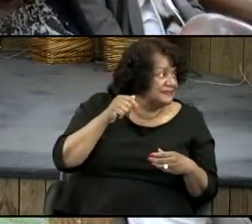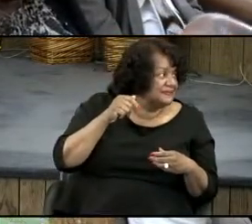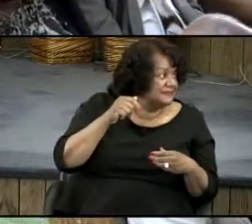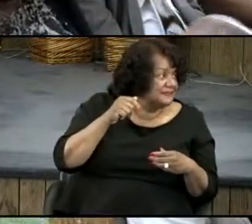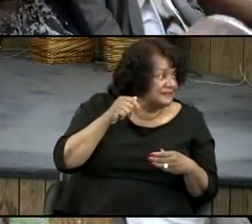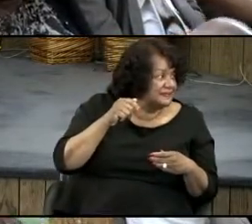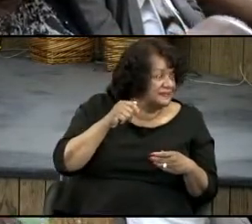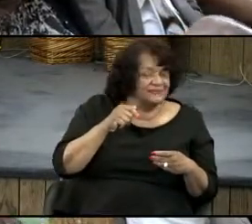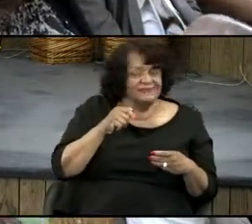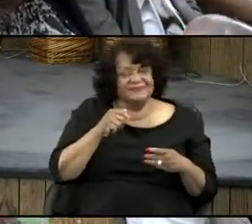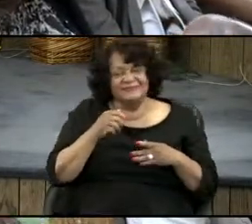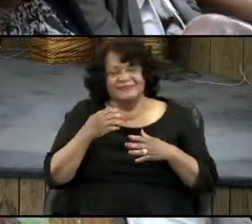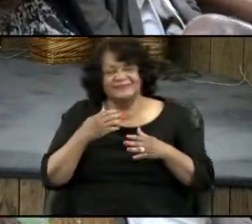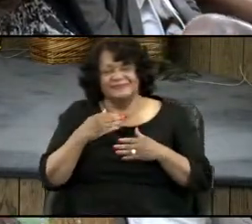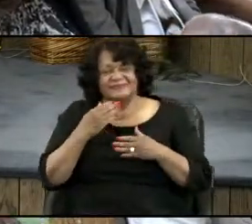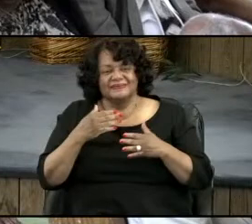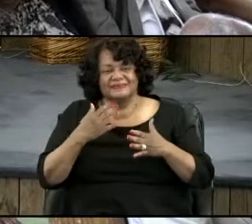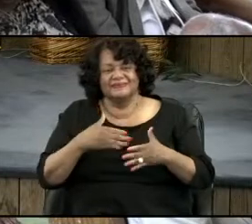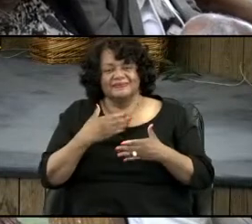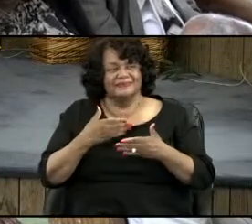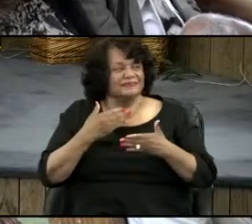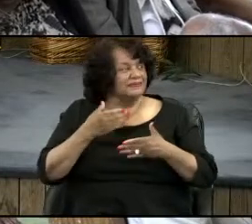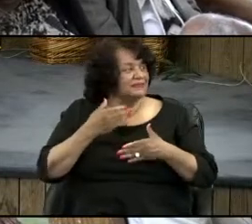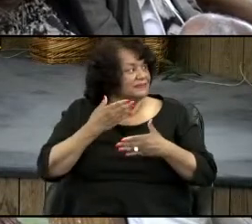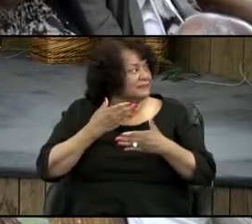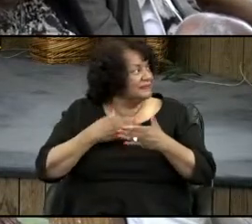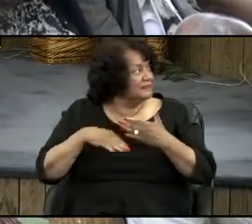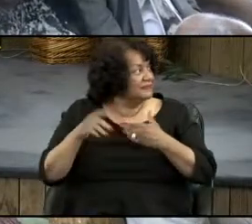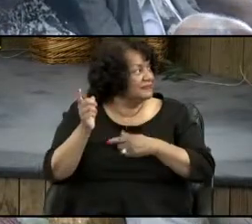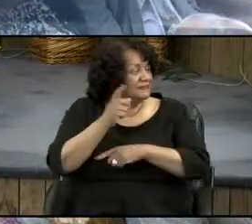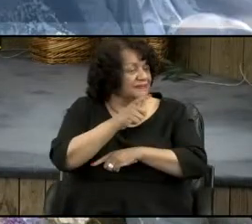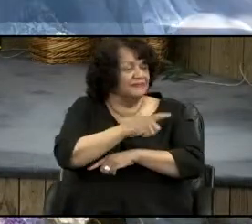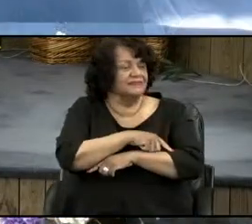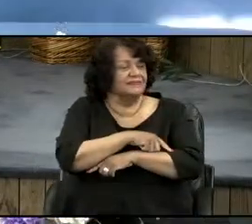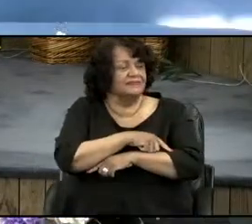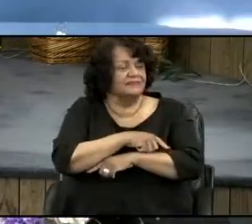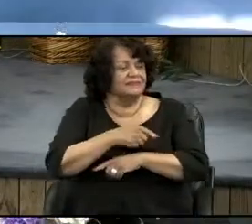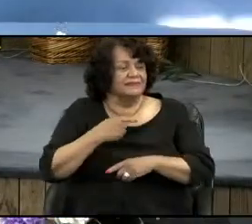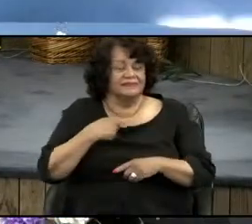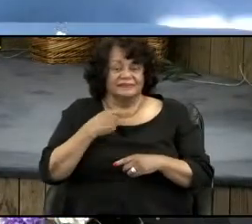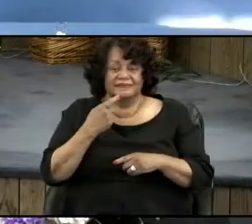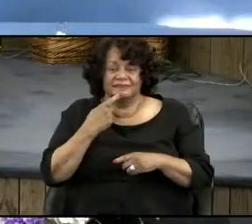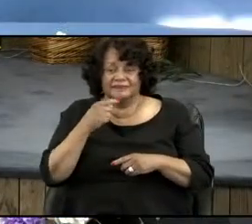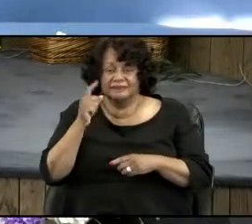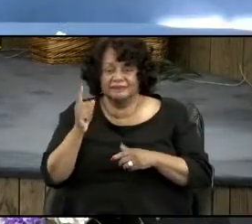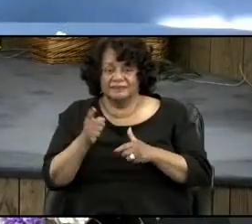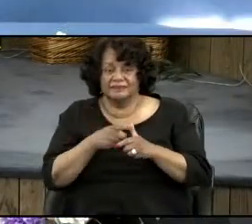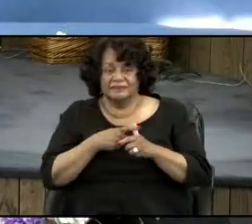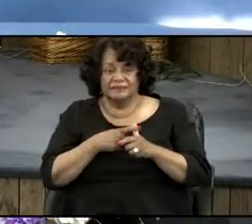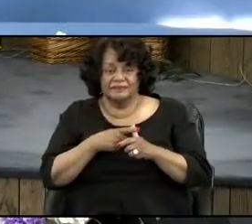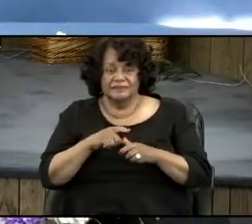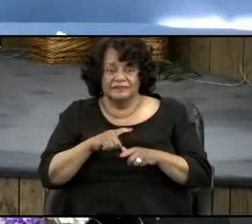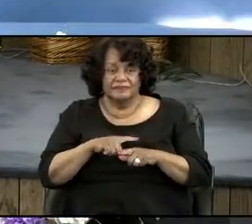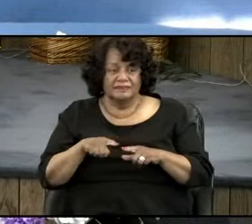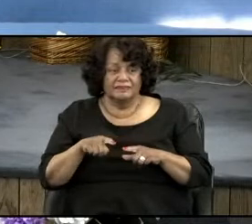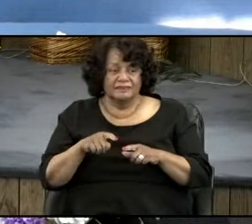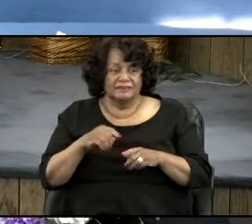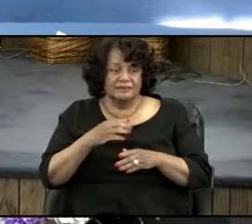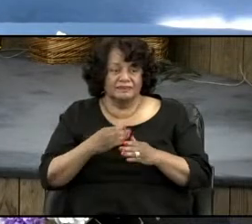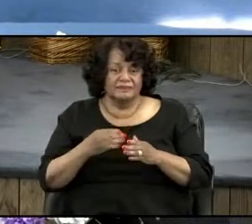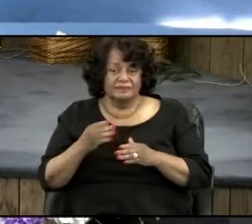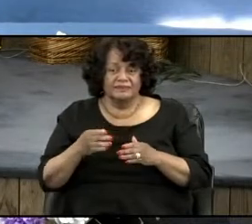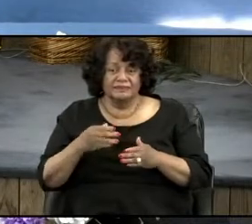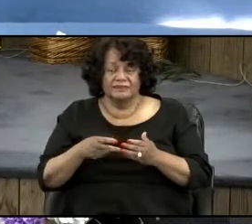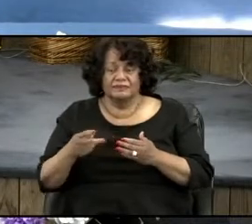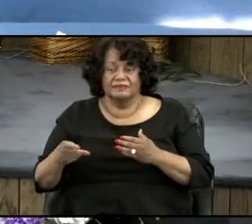right. I'm going to move on around the room. But happy birthday to all of you. I know I said it once, but I know some of you fall toward the middle of the